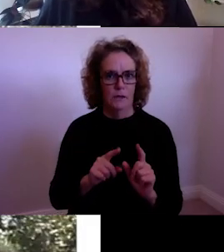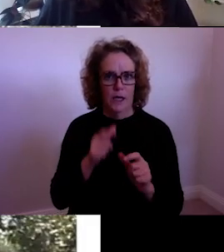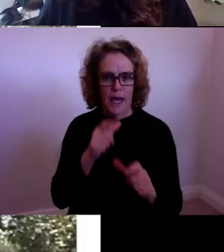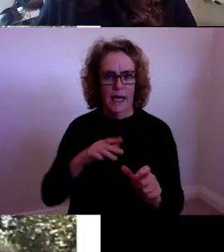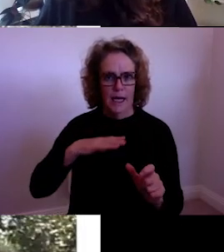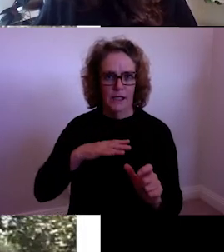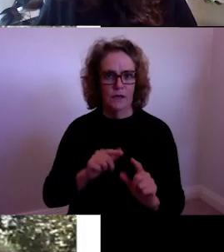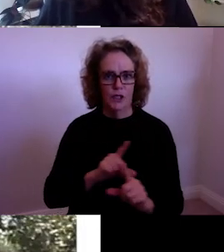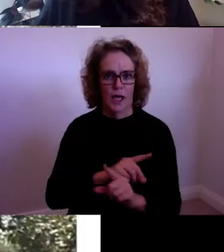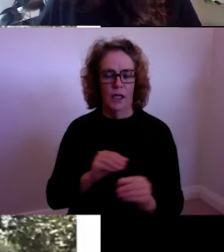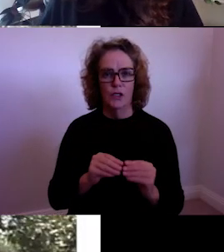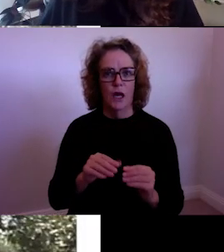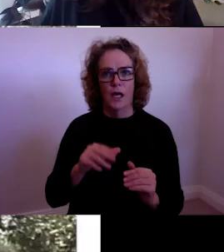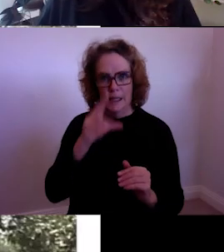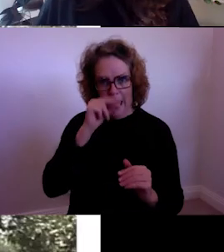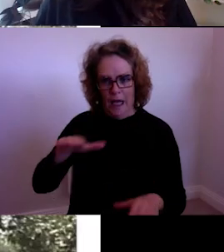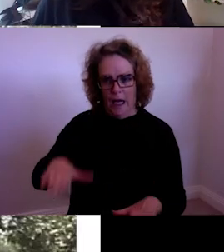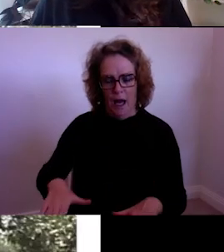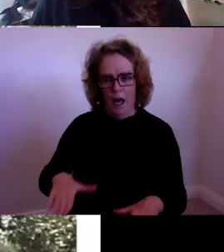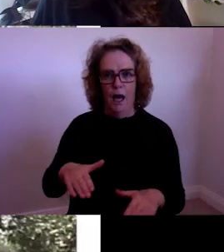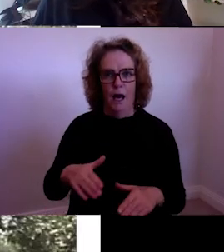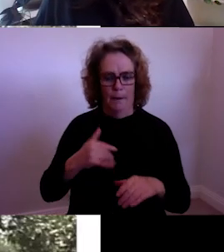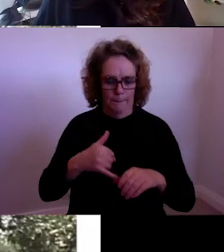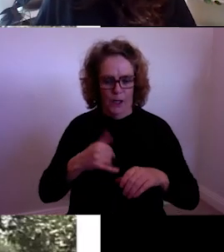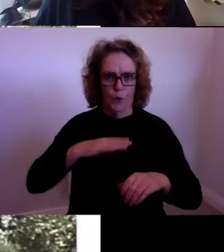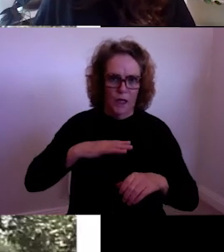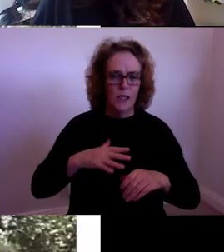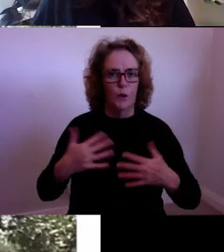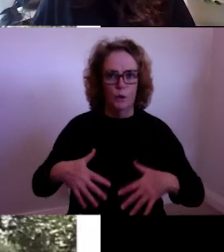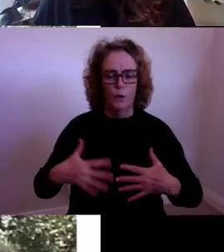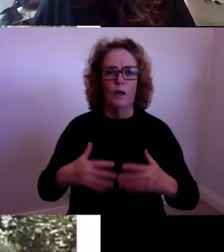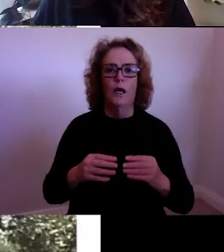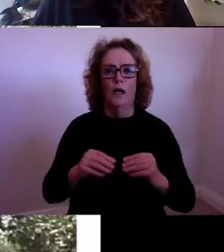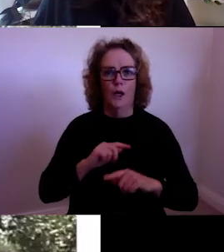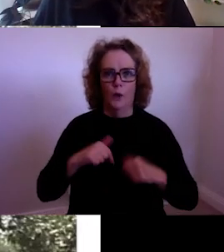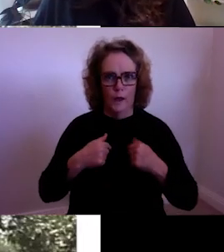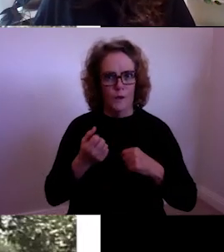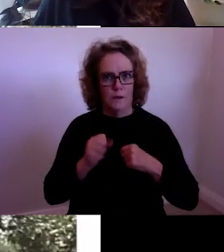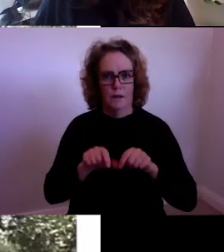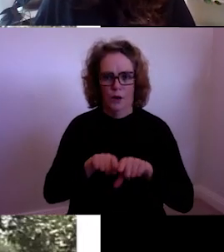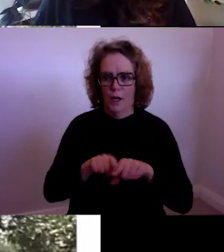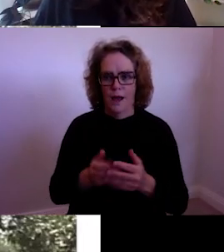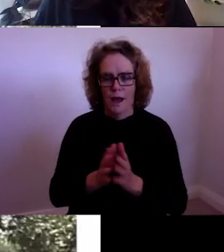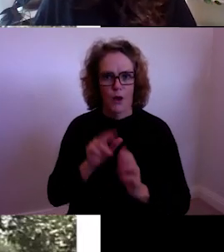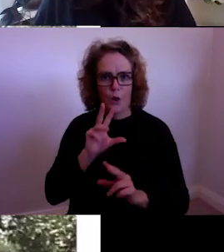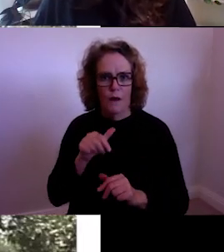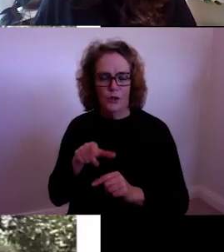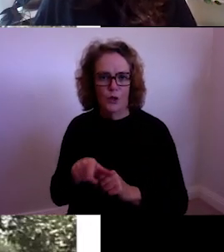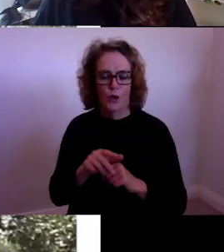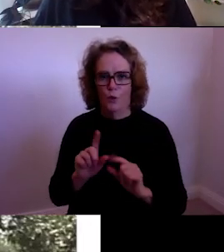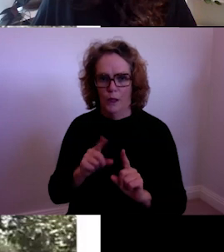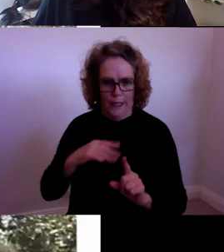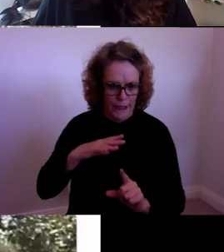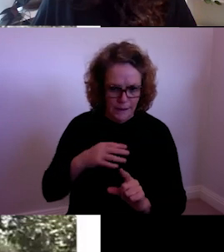younger, her medical needs were a lot more intense. We were still learning about how to take care of Olivia and what her needs were. She's